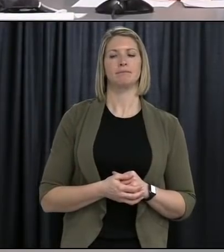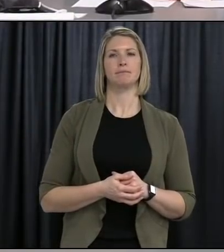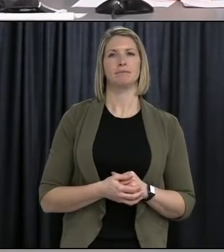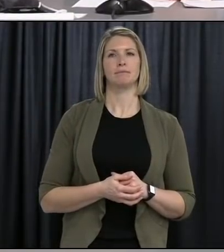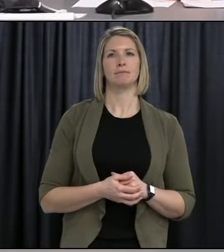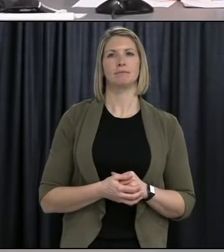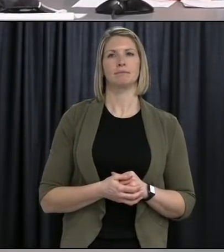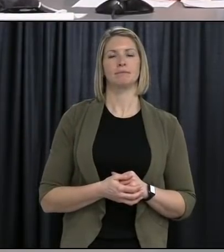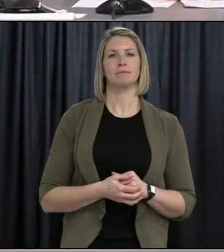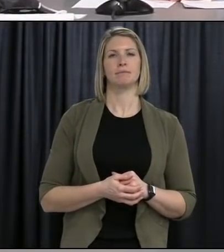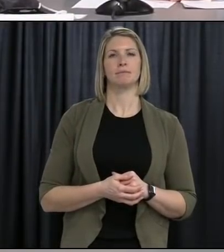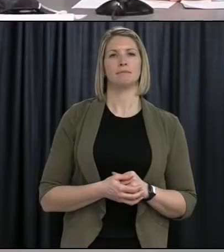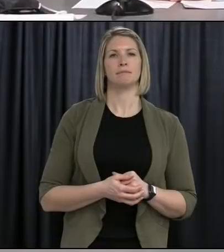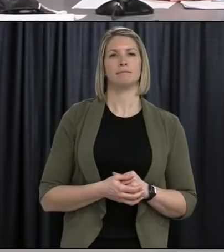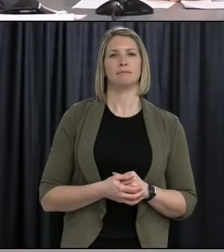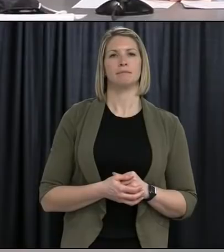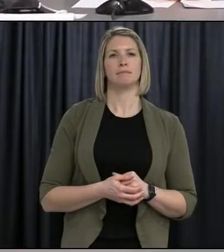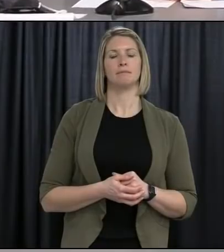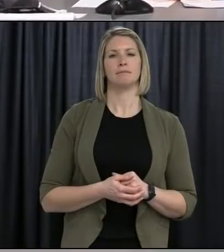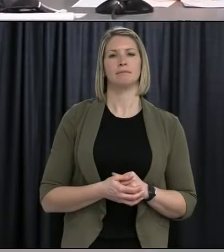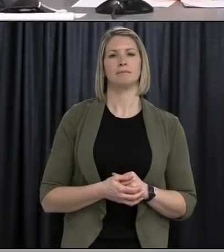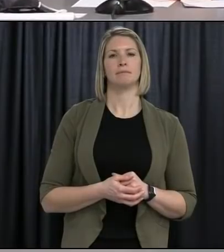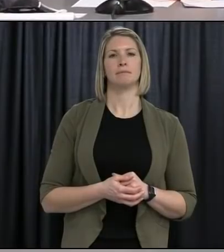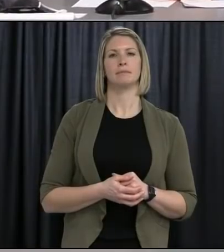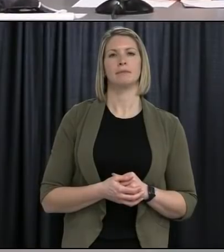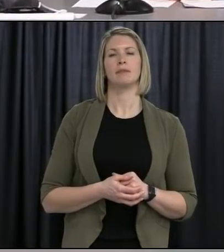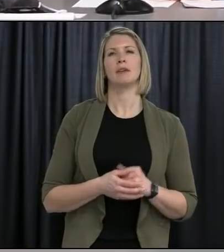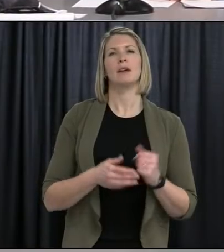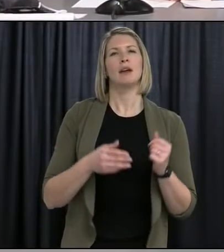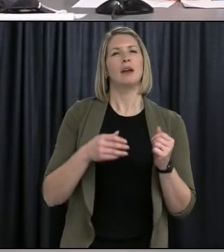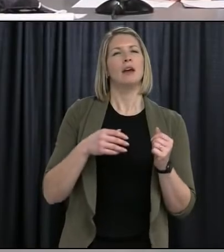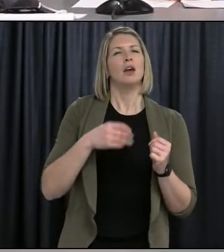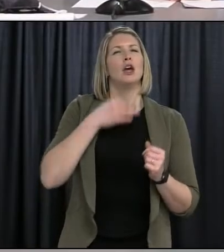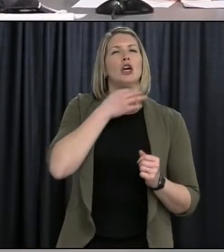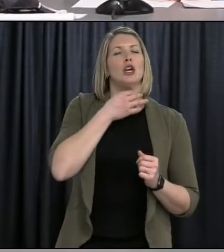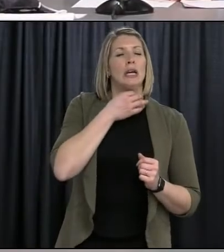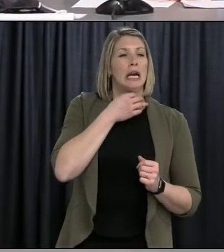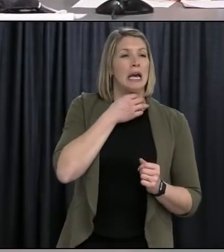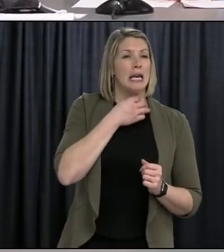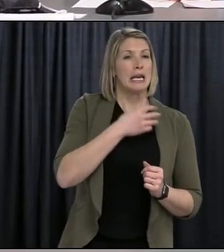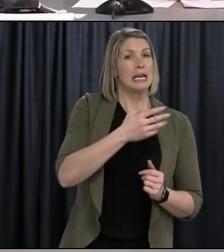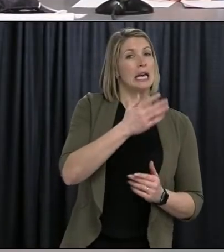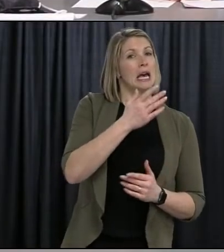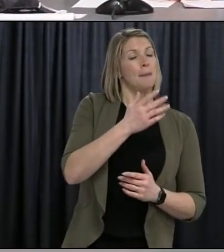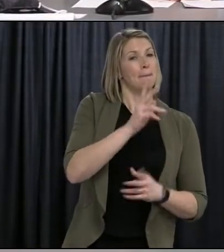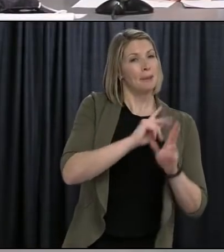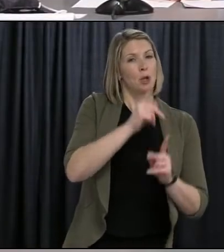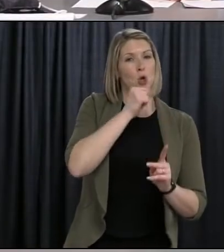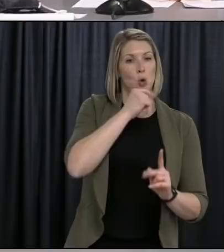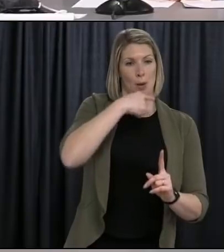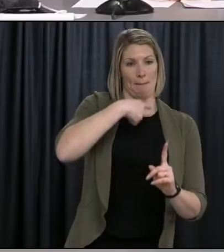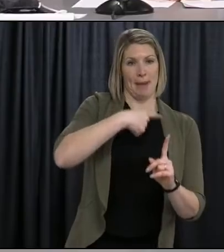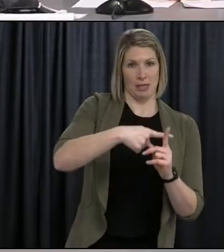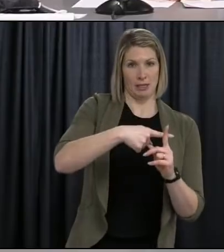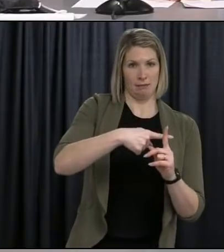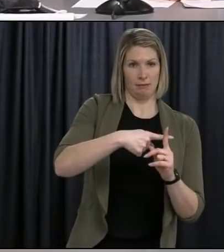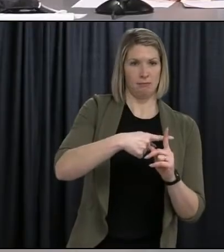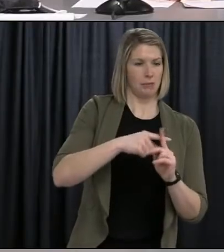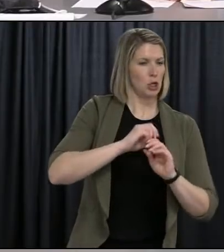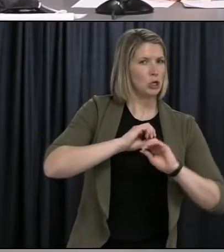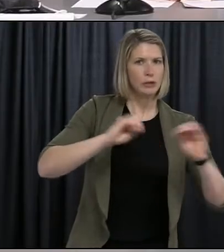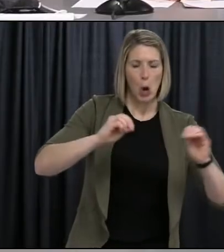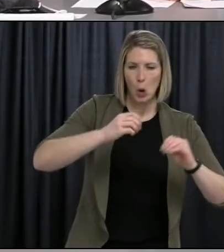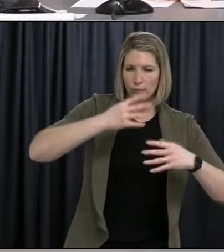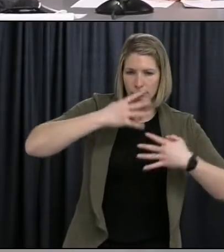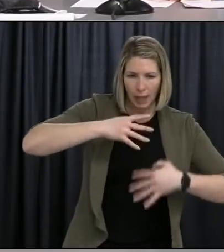Dr. Fitzgerald, when it comes to those who are asymptomatic and have tested positive, how will we know when they're